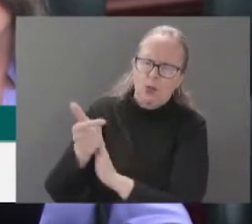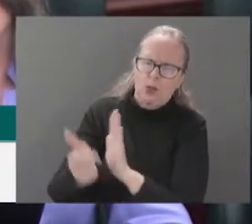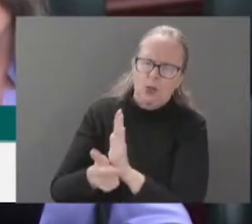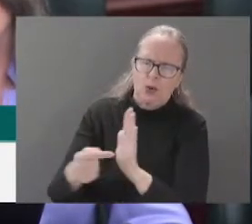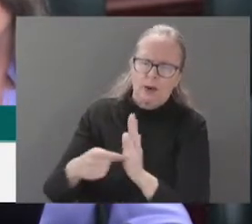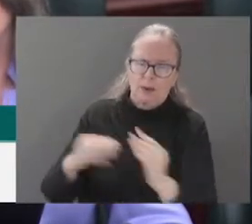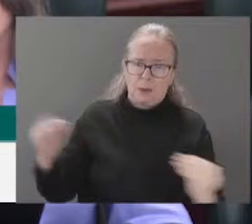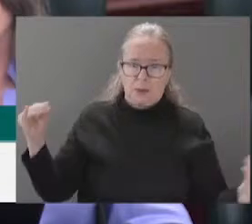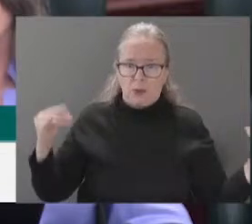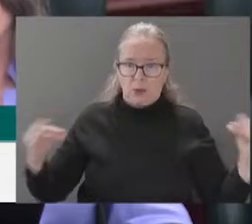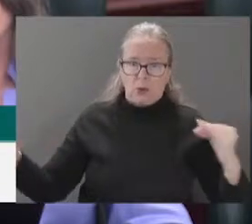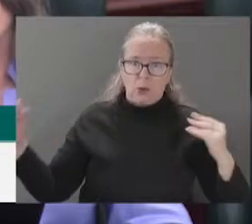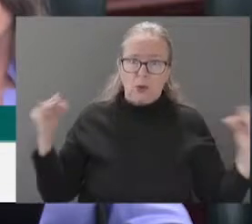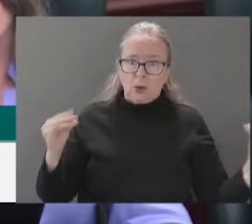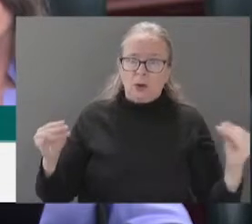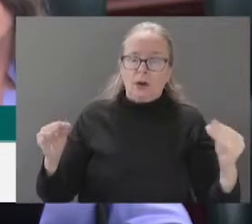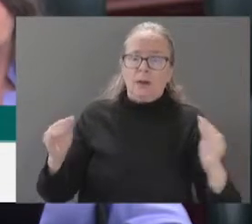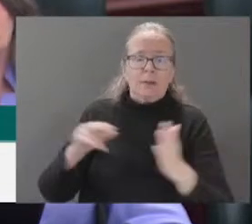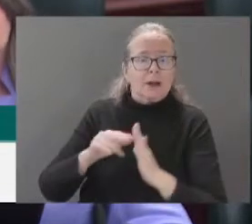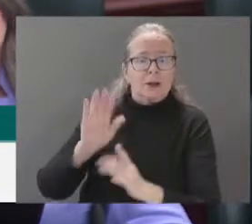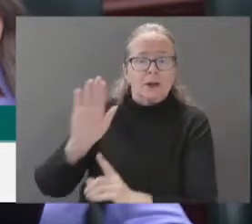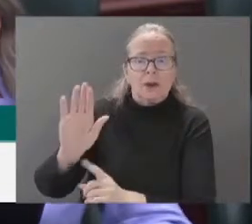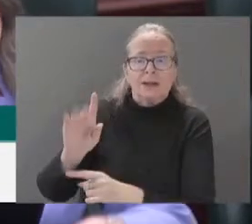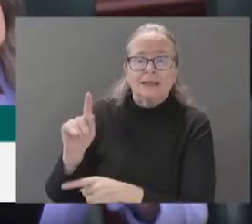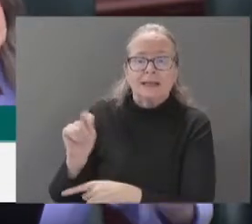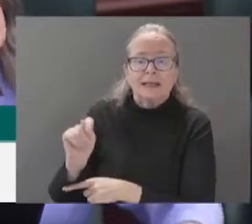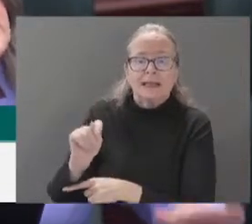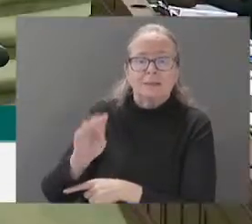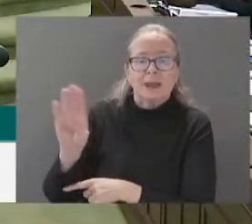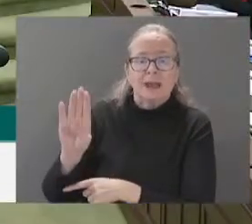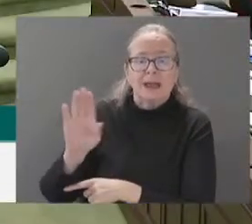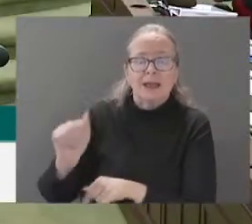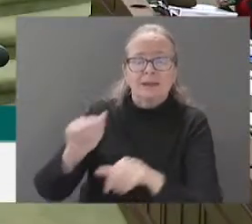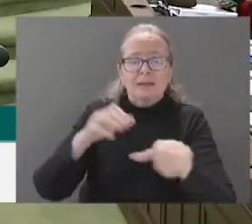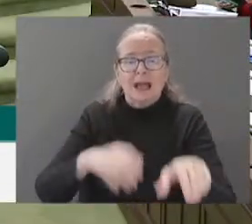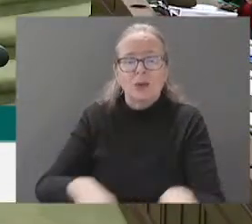and third party groups comply with election laws in this